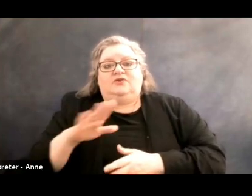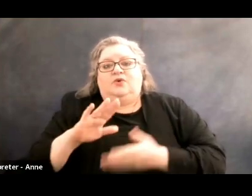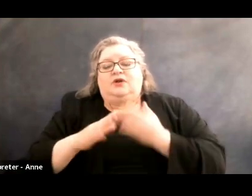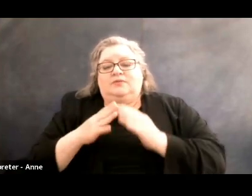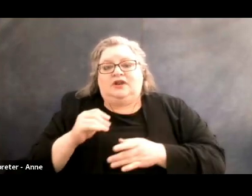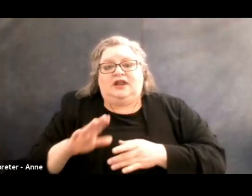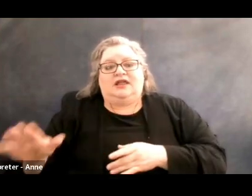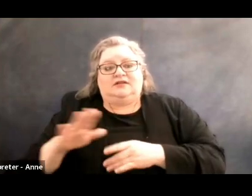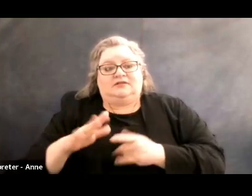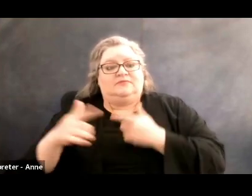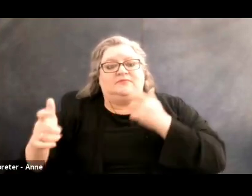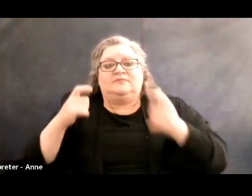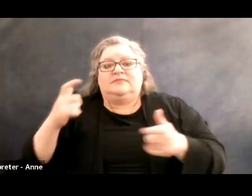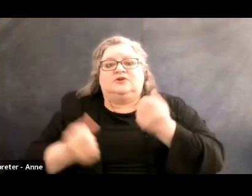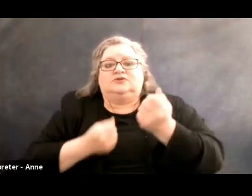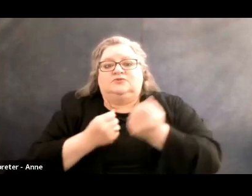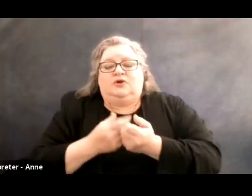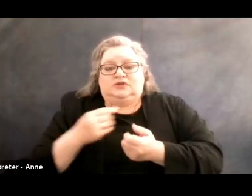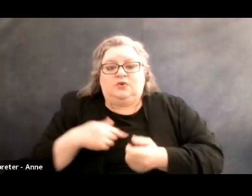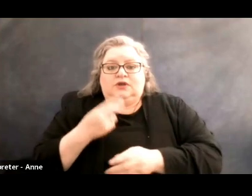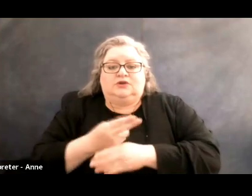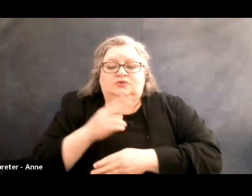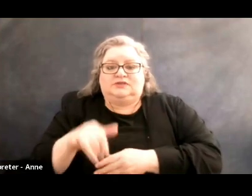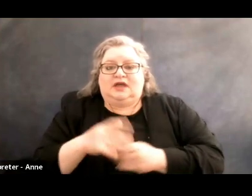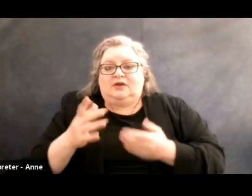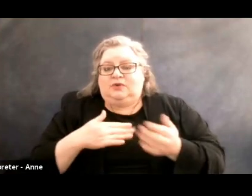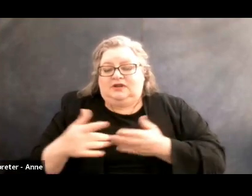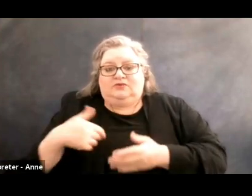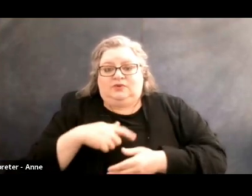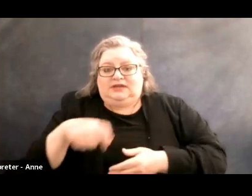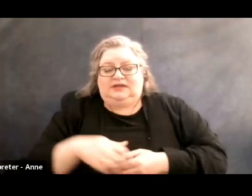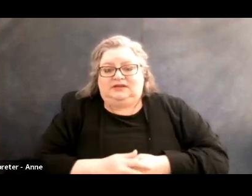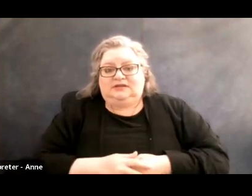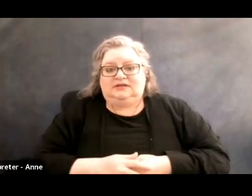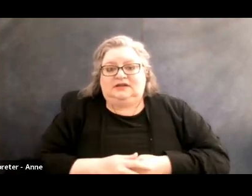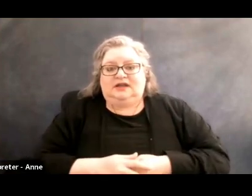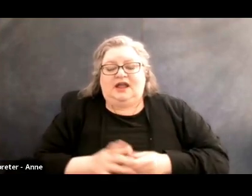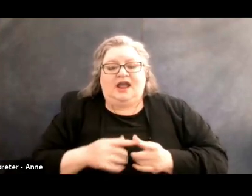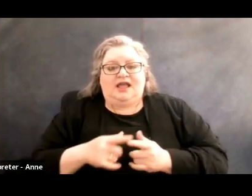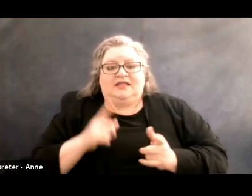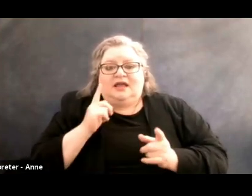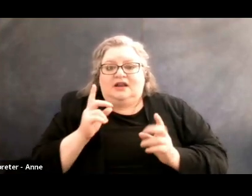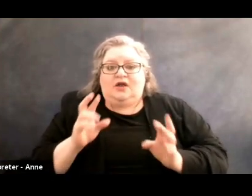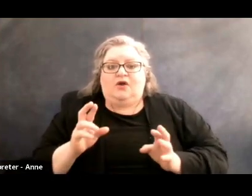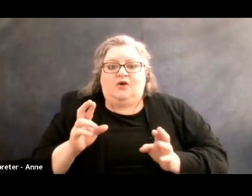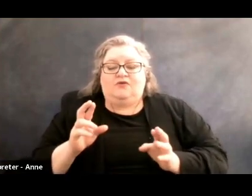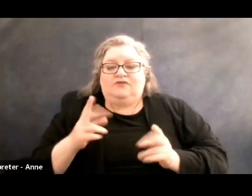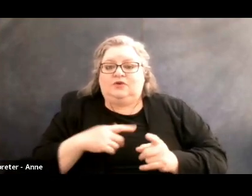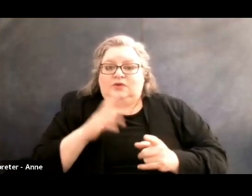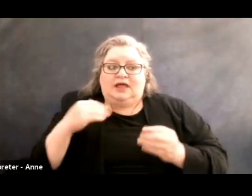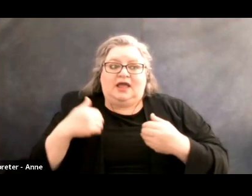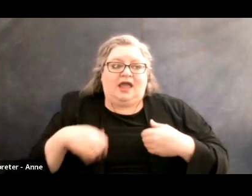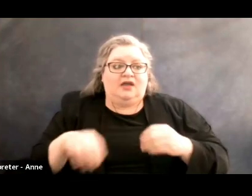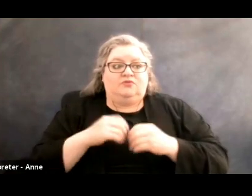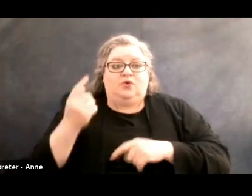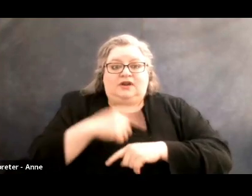of the bigger support factors. So we're going to use them when we need to. And then hopefully we have more days that we're able